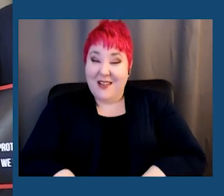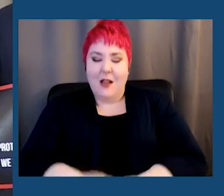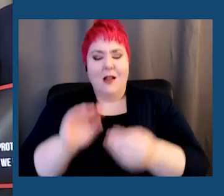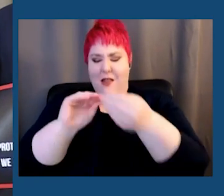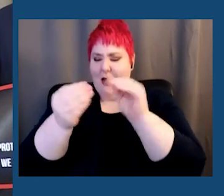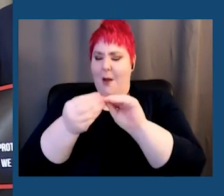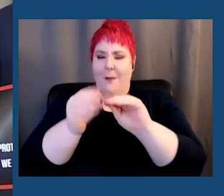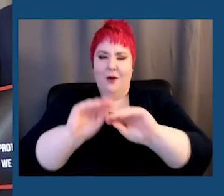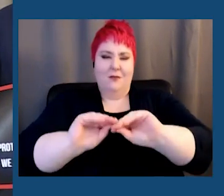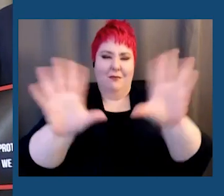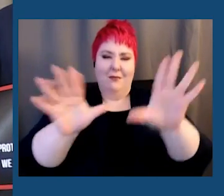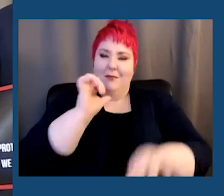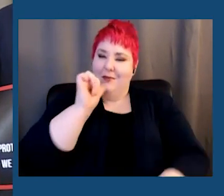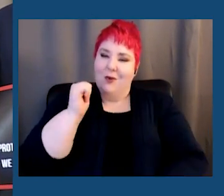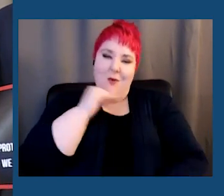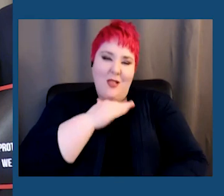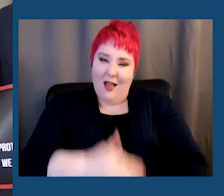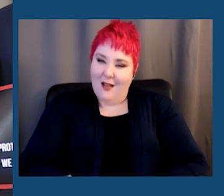lie.